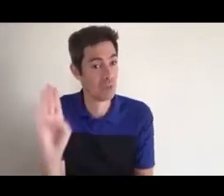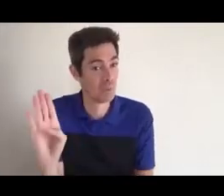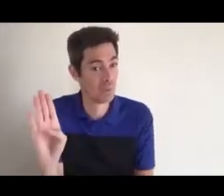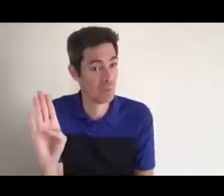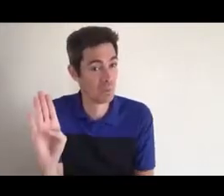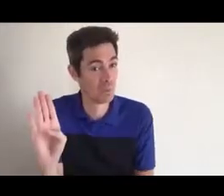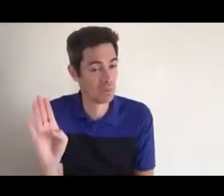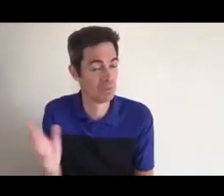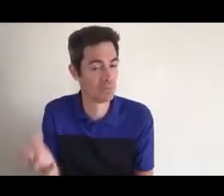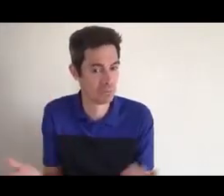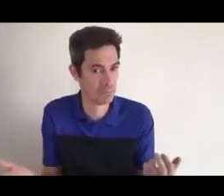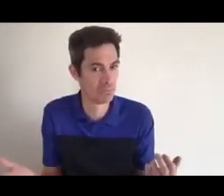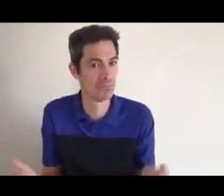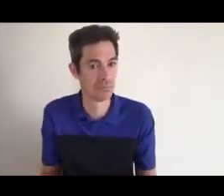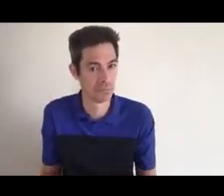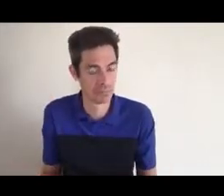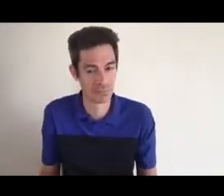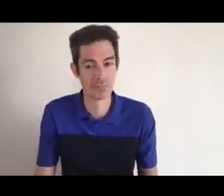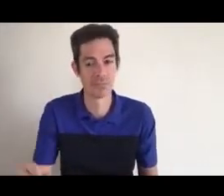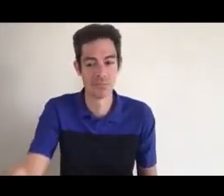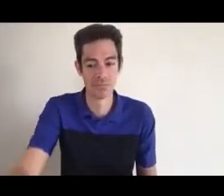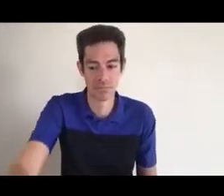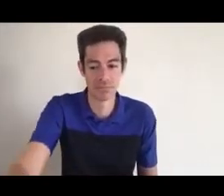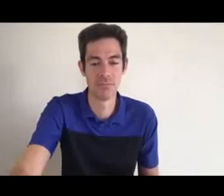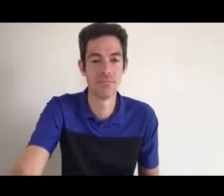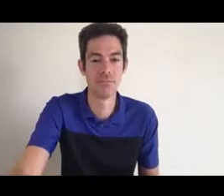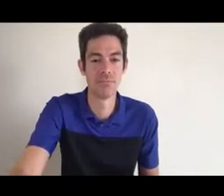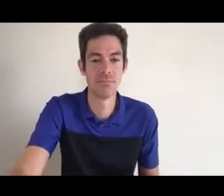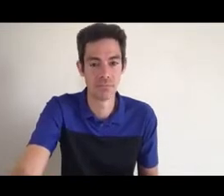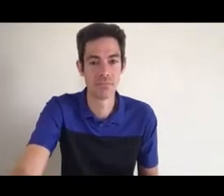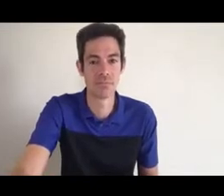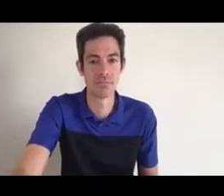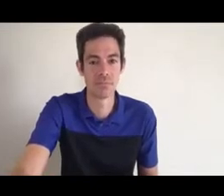can say sky itself blue.